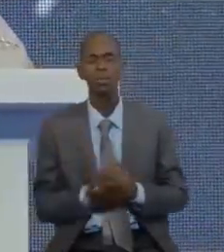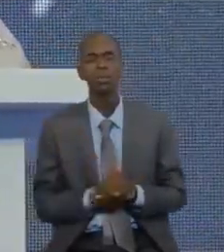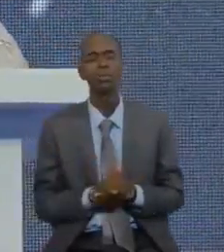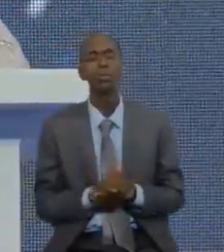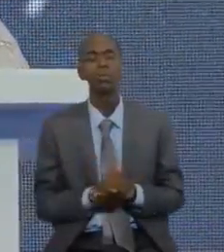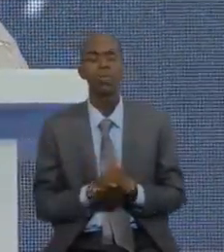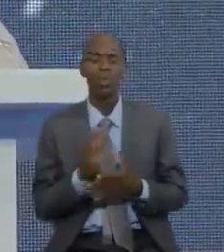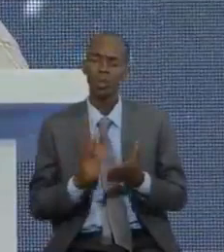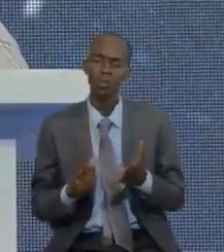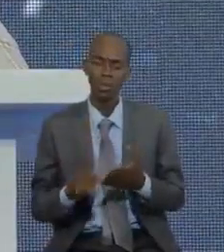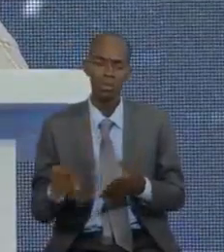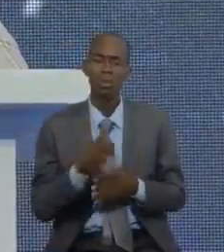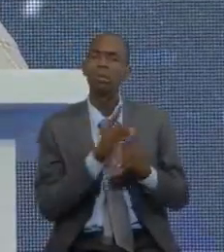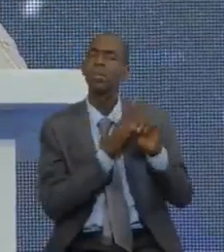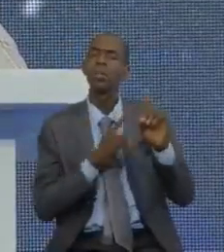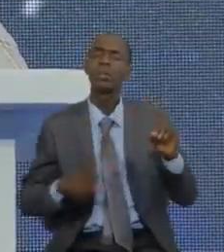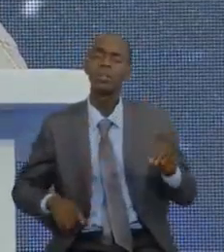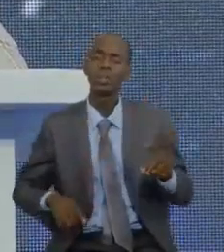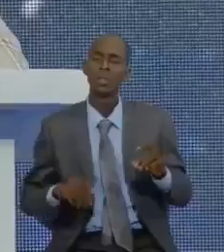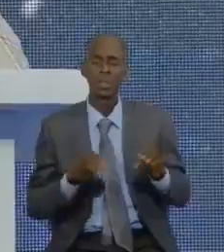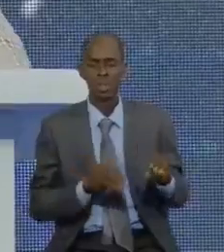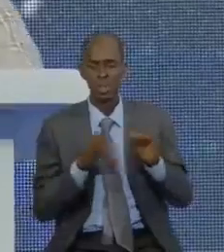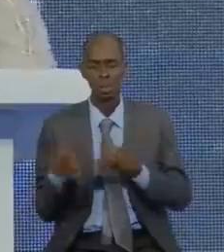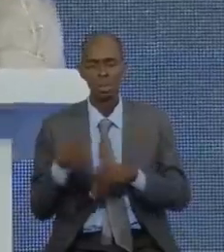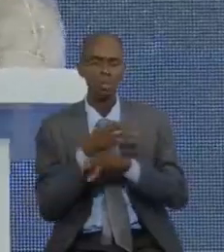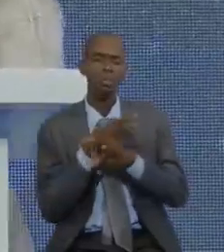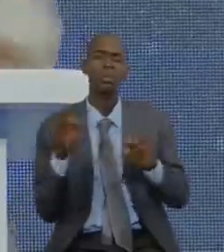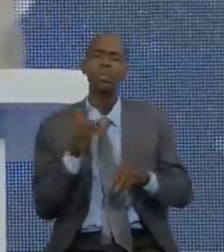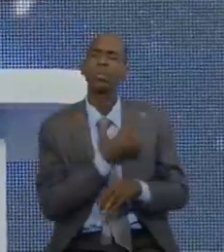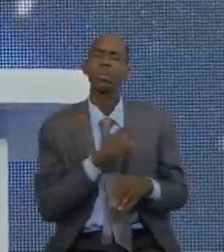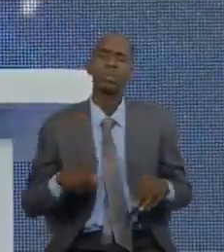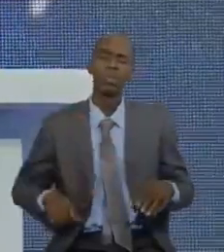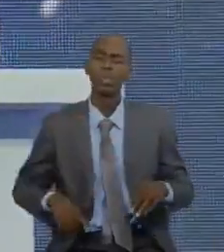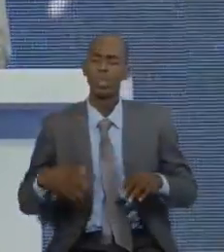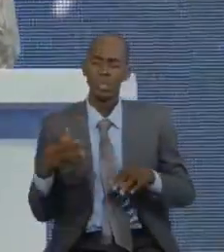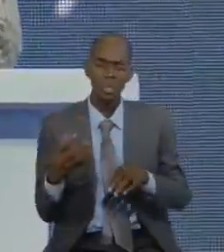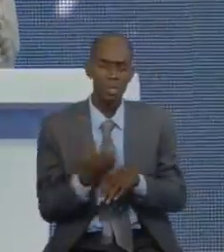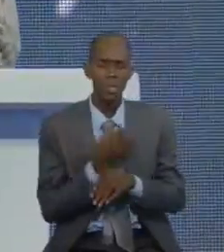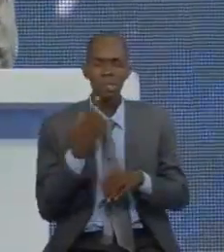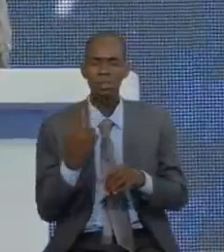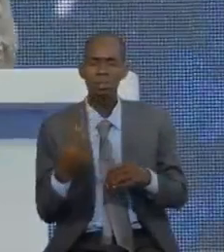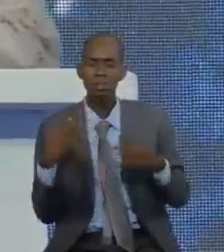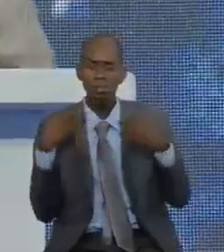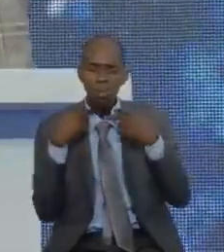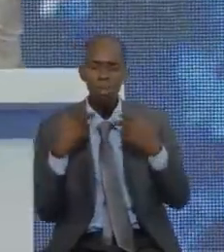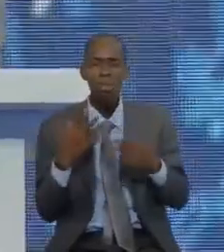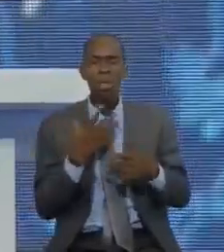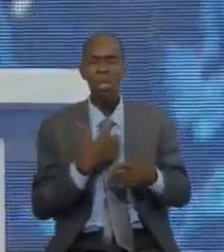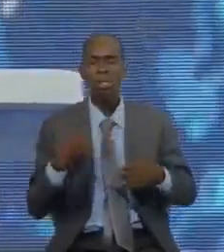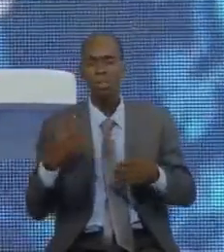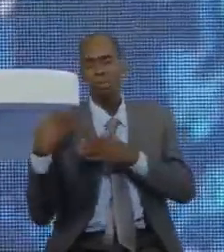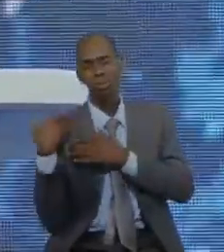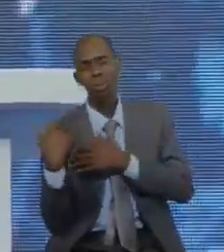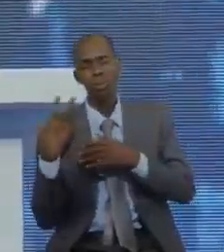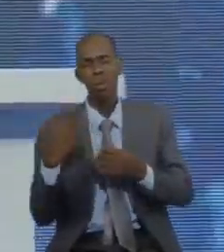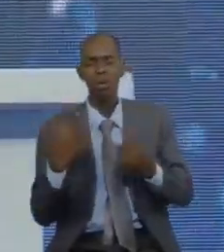Forgive them, Lord. Set them free, Lord. Take the yoke and the burden of sin away